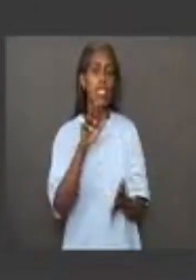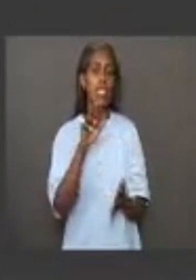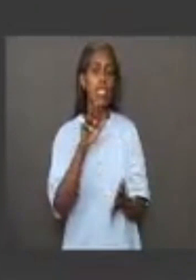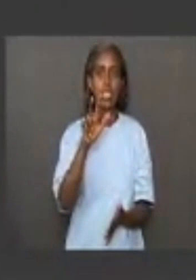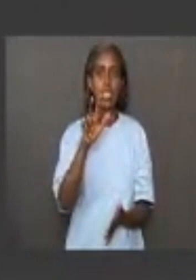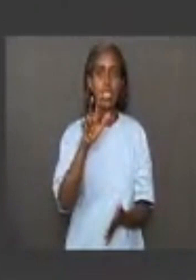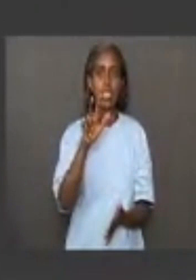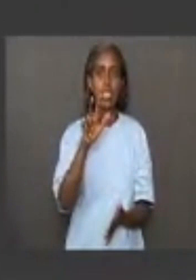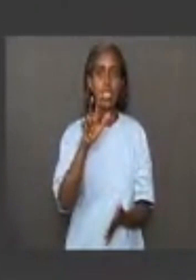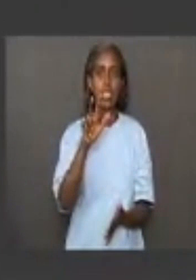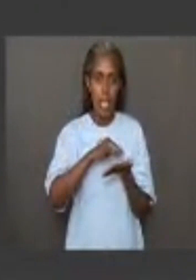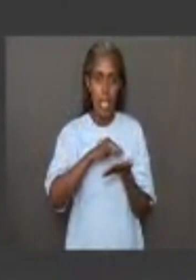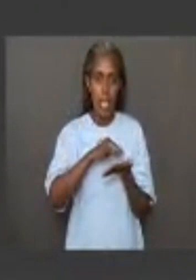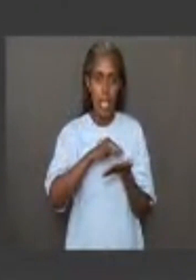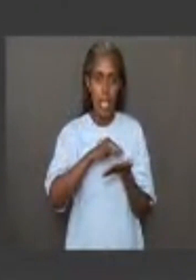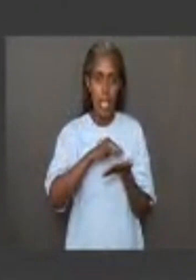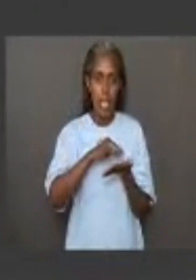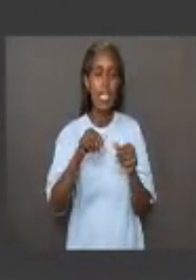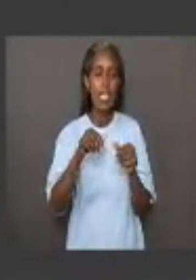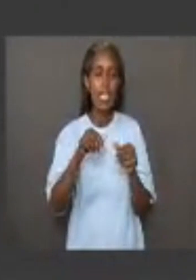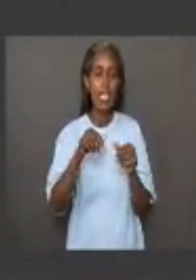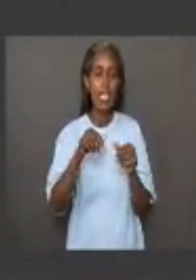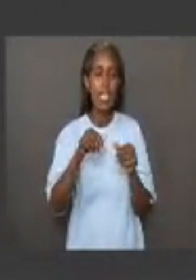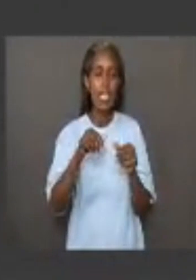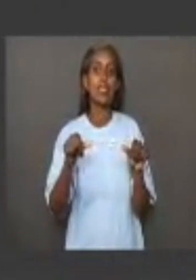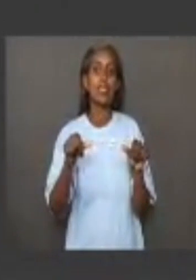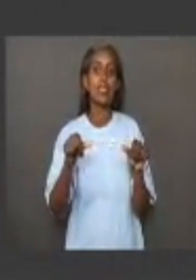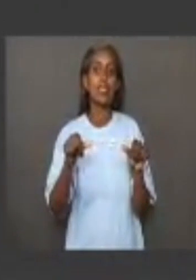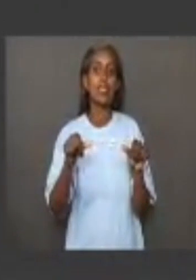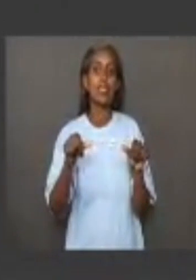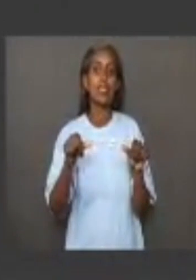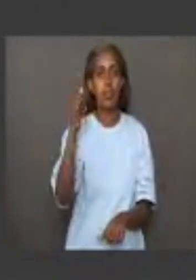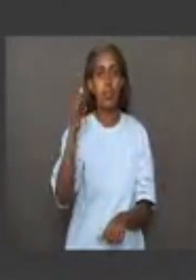300 million meters per second